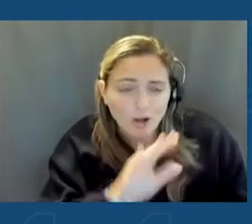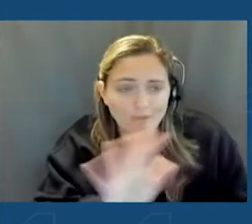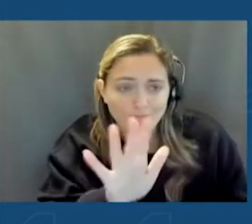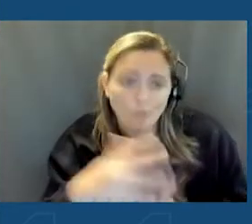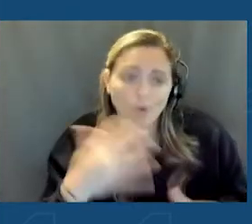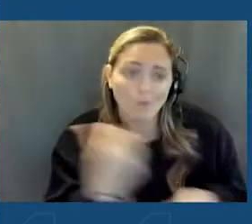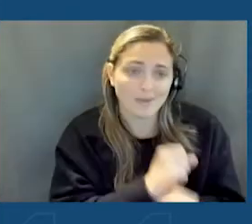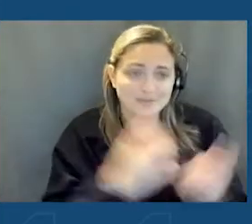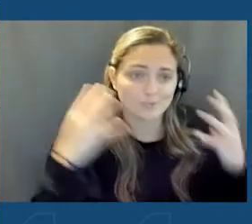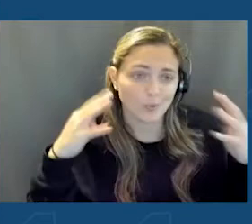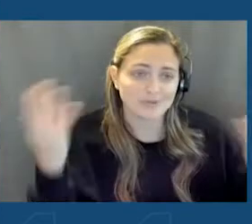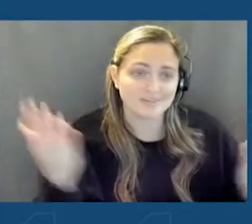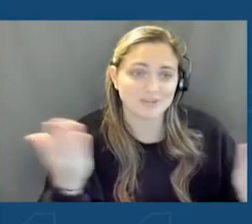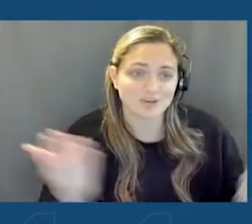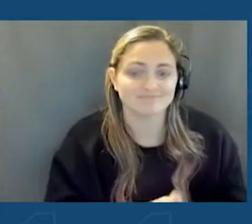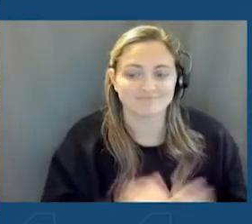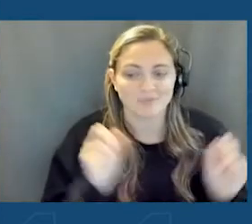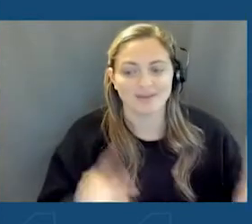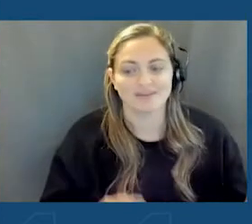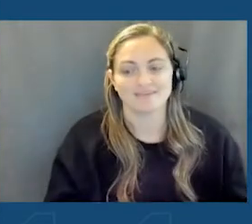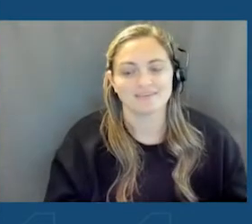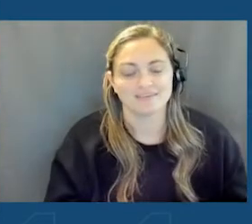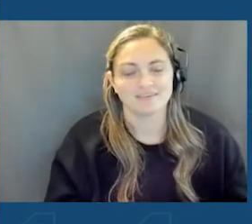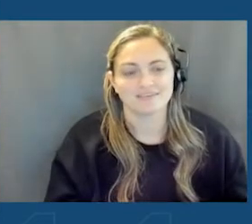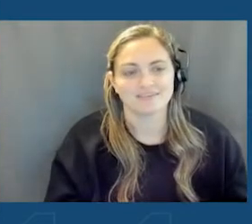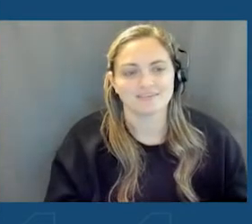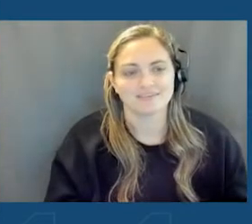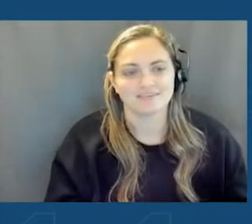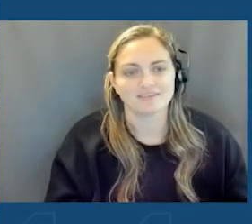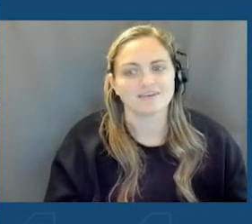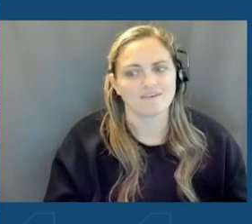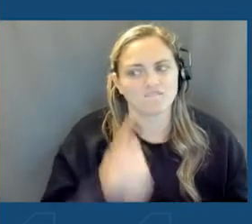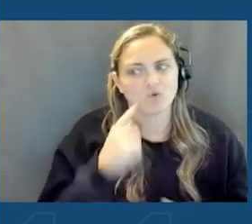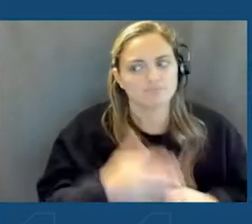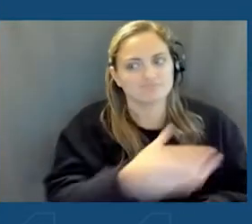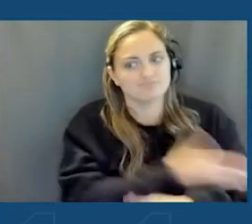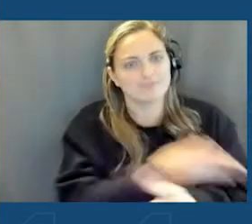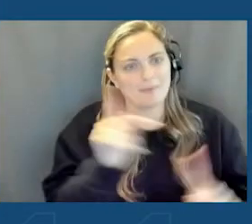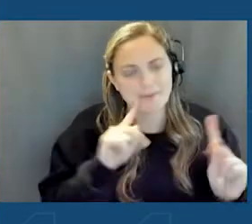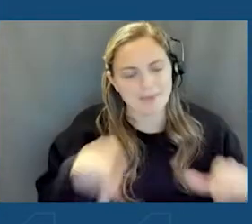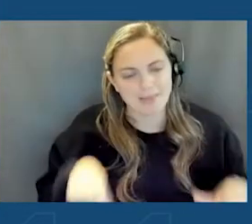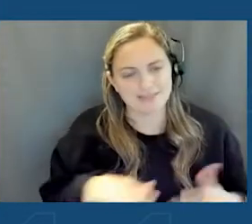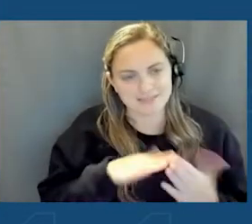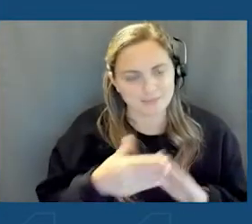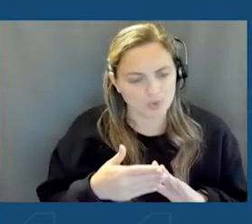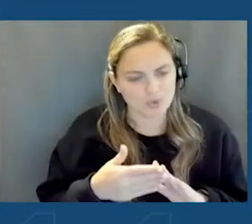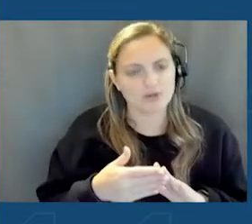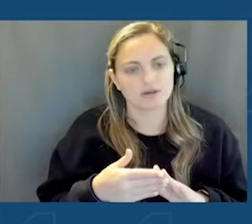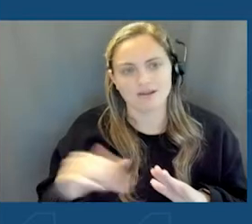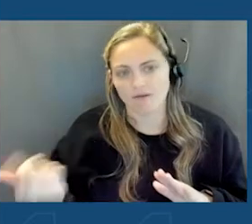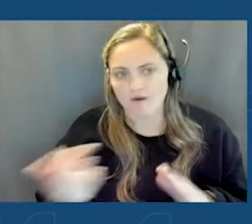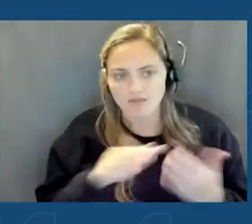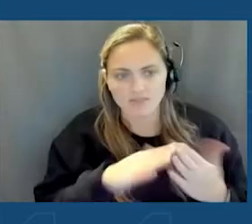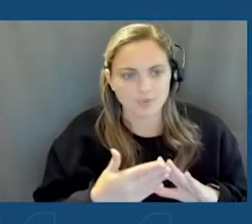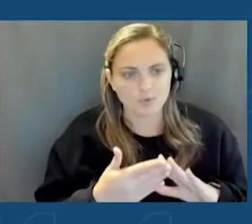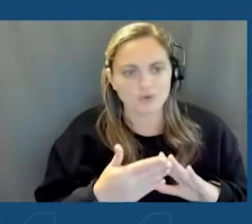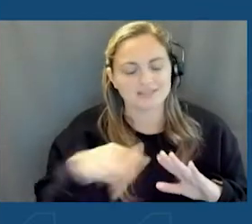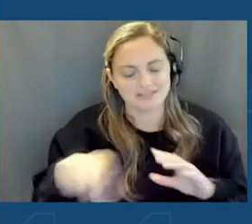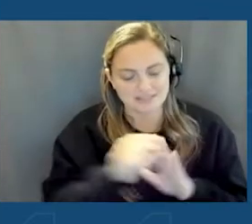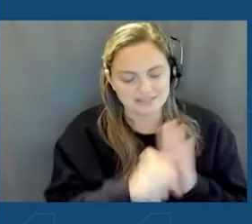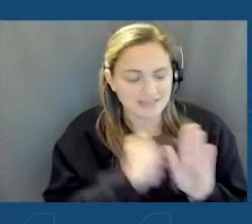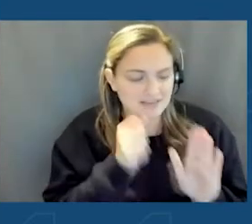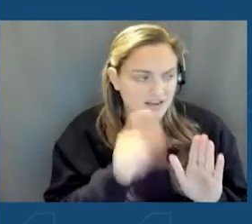noise here, okay? For the betterment of the people in this community and all the communities around the state. It's not just here,